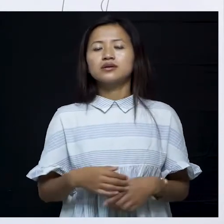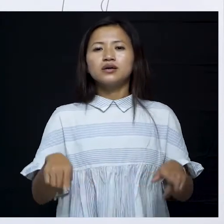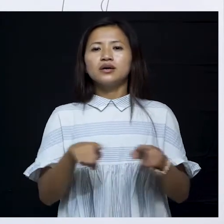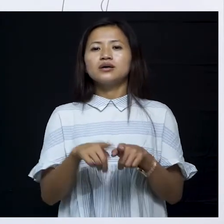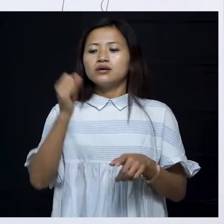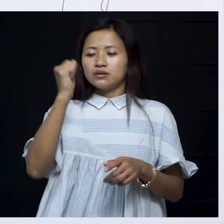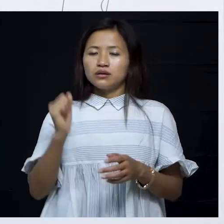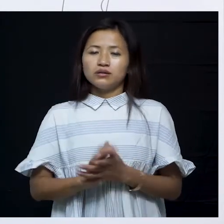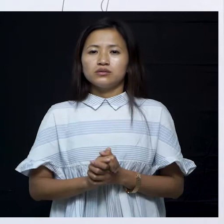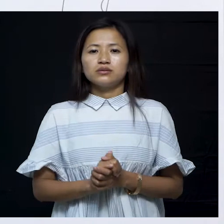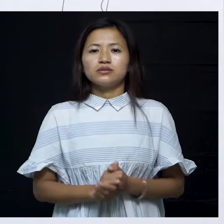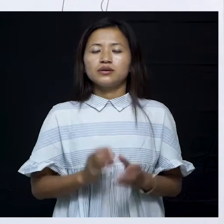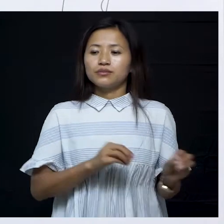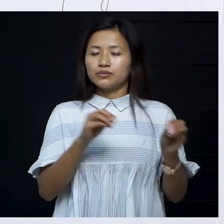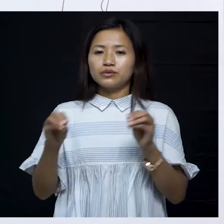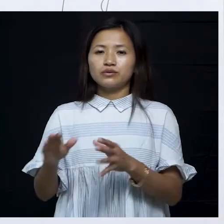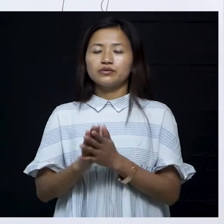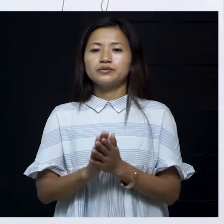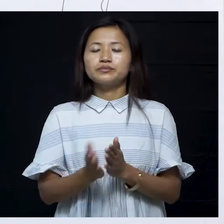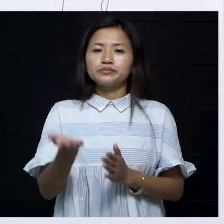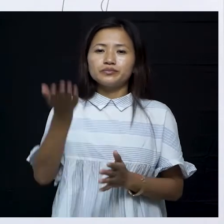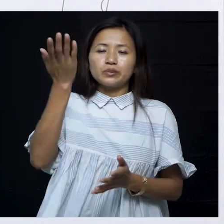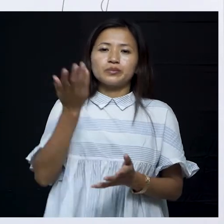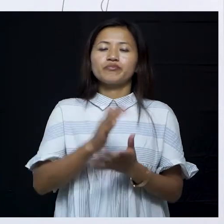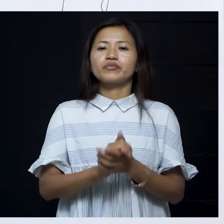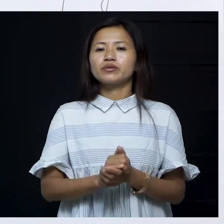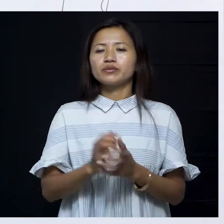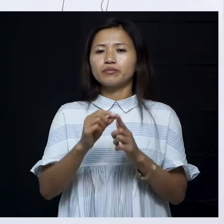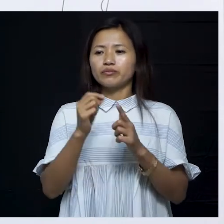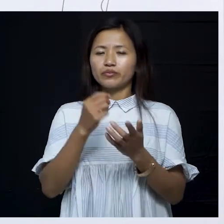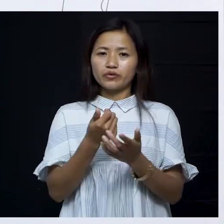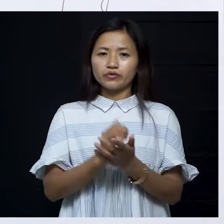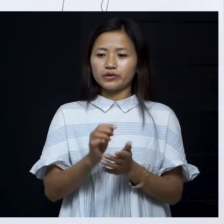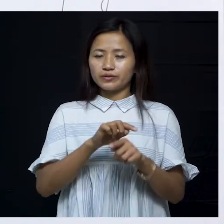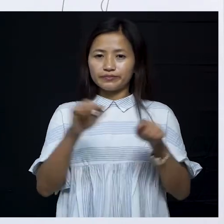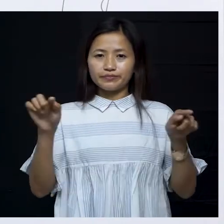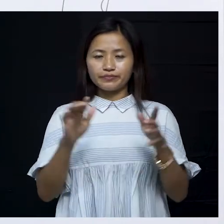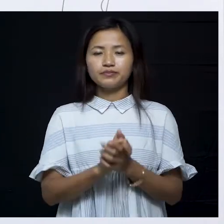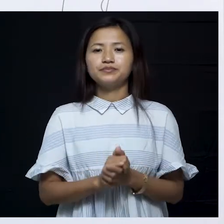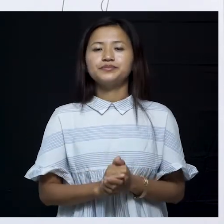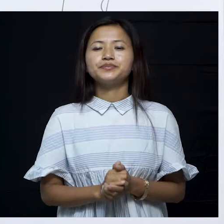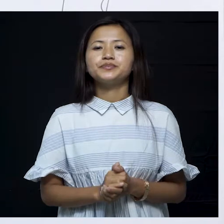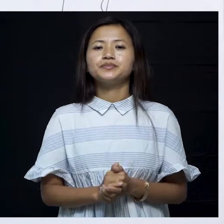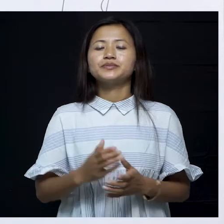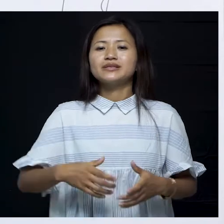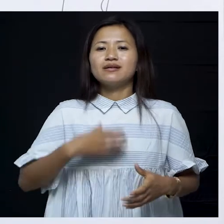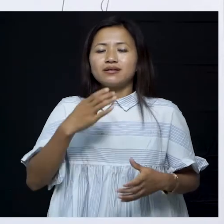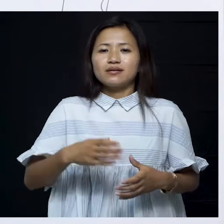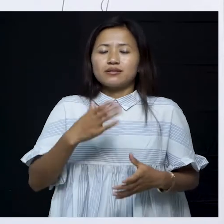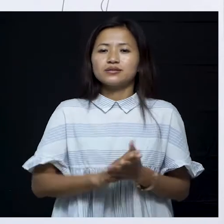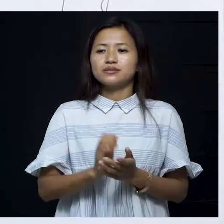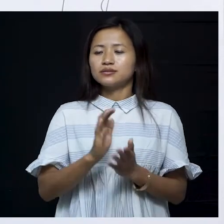it is also improving the people in the poverty line. Now, number four is the encouraging